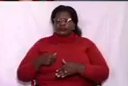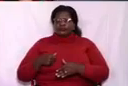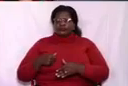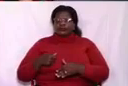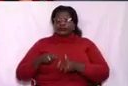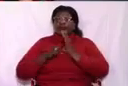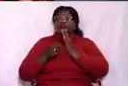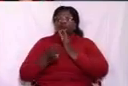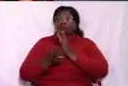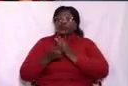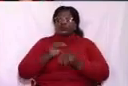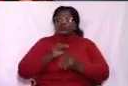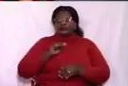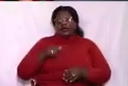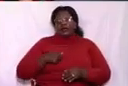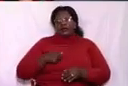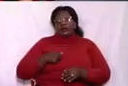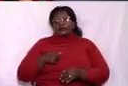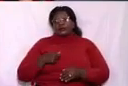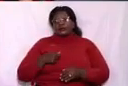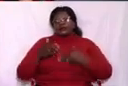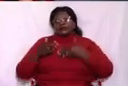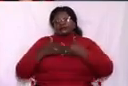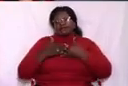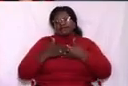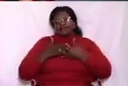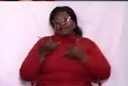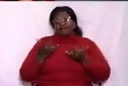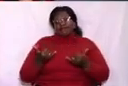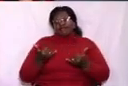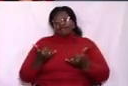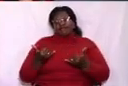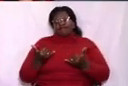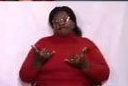programs as well. Recently, we have been